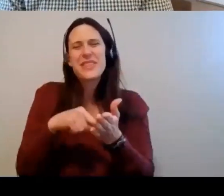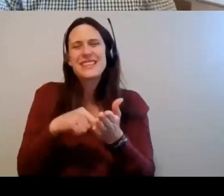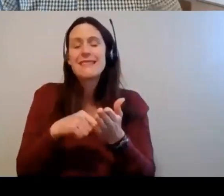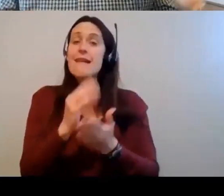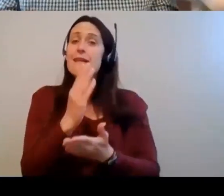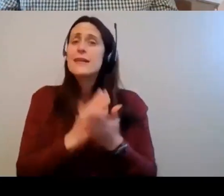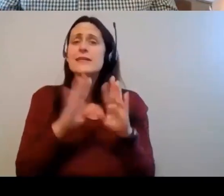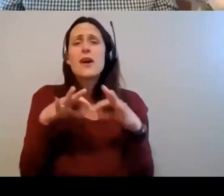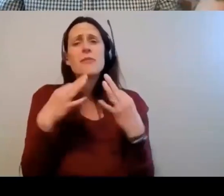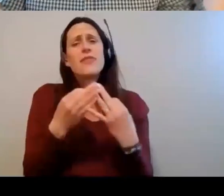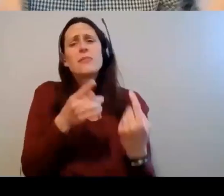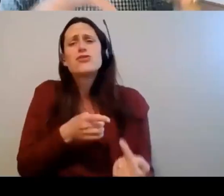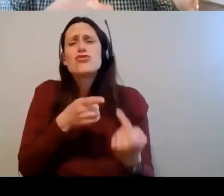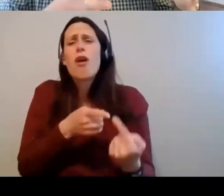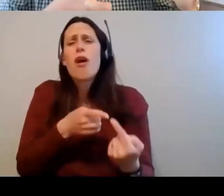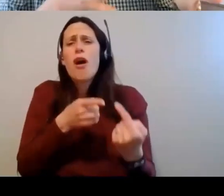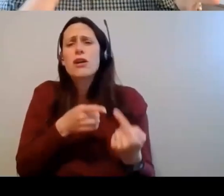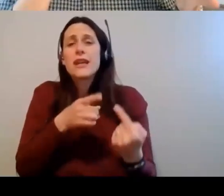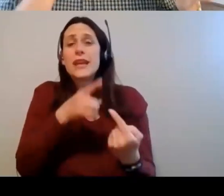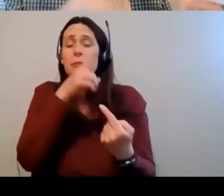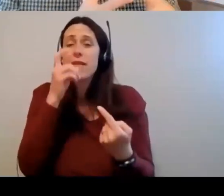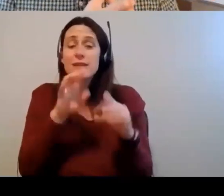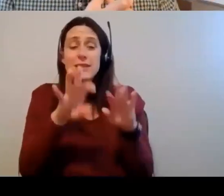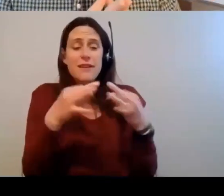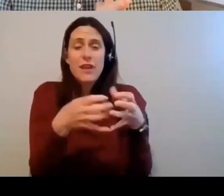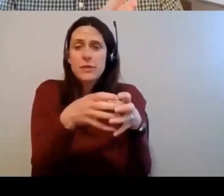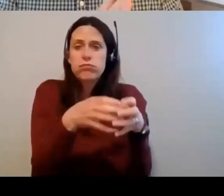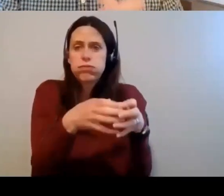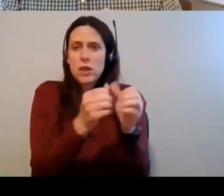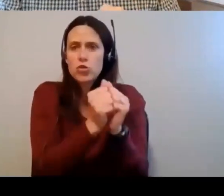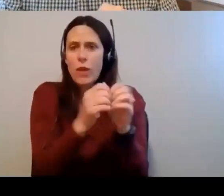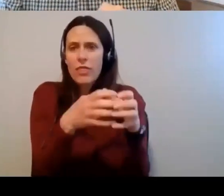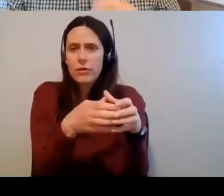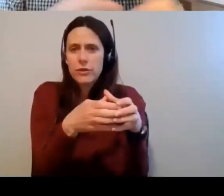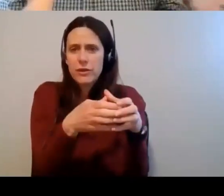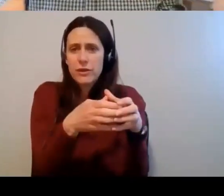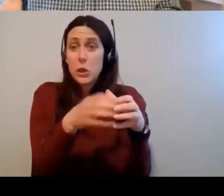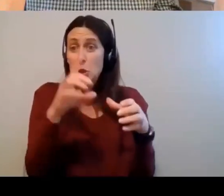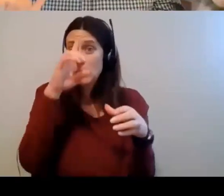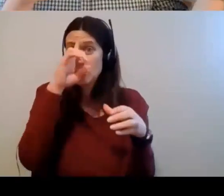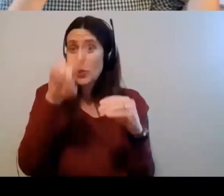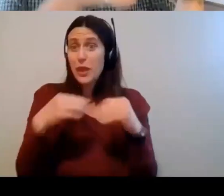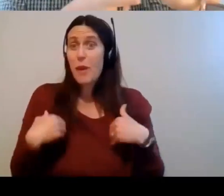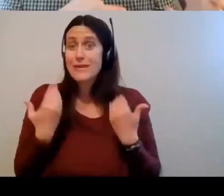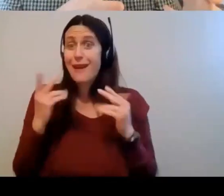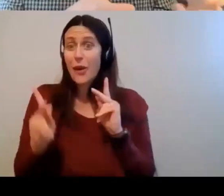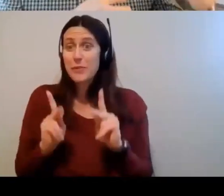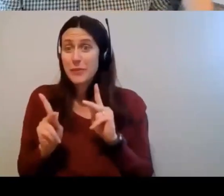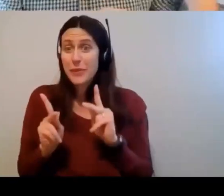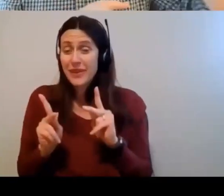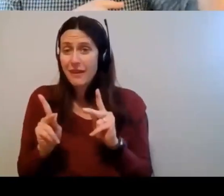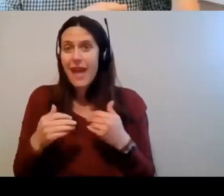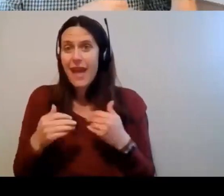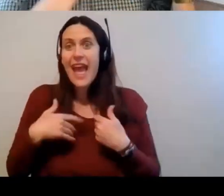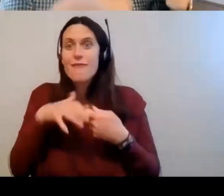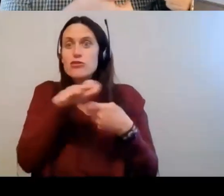really struggling because they're isolating together. So when we put that in terms of our young people, they are experiencing the stressors